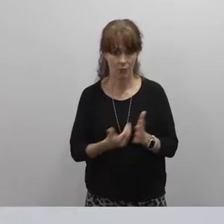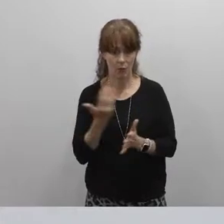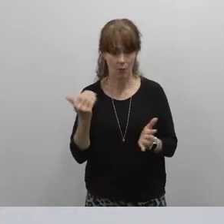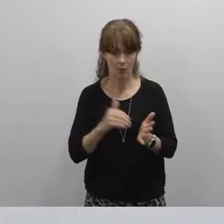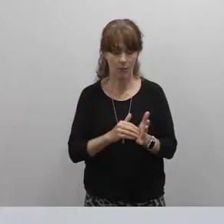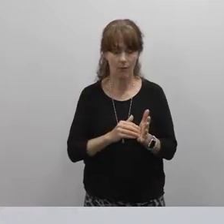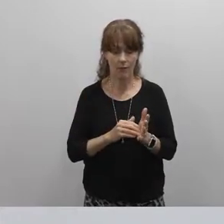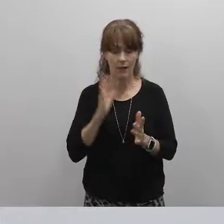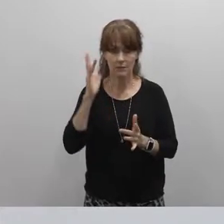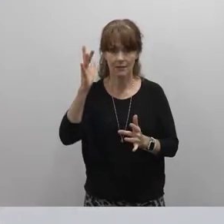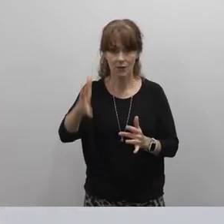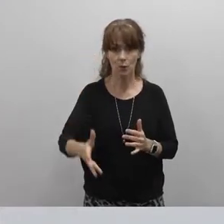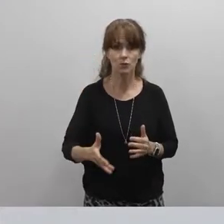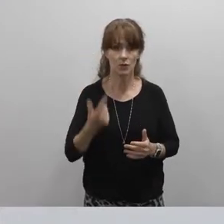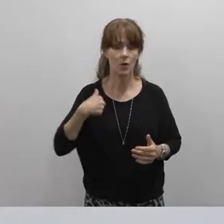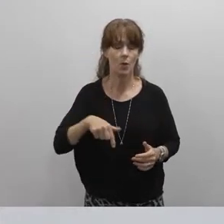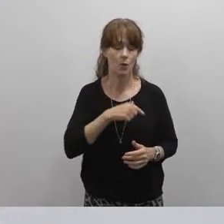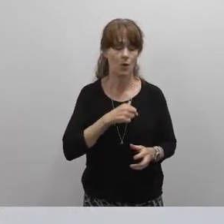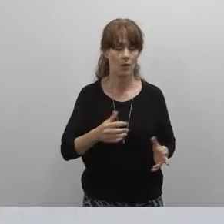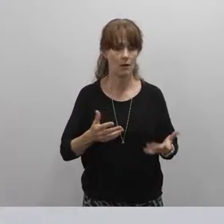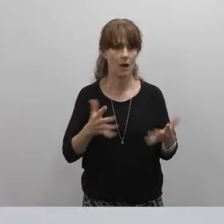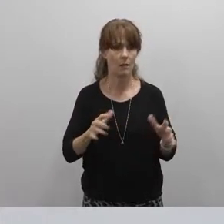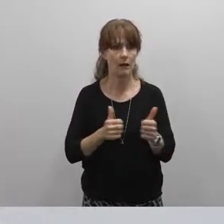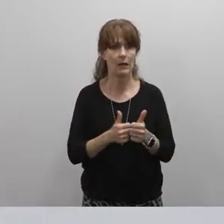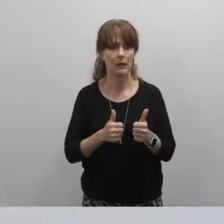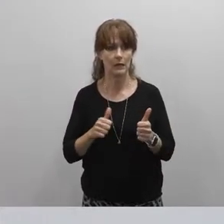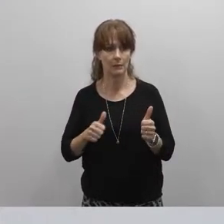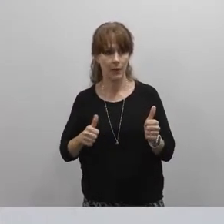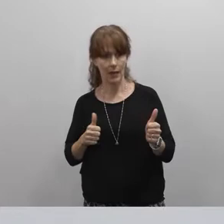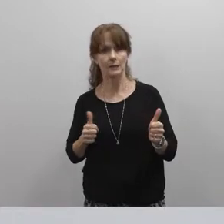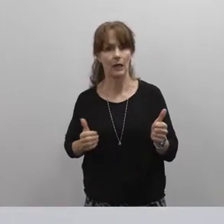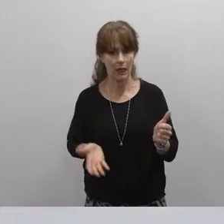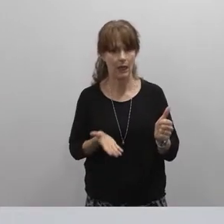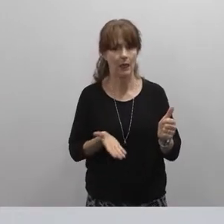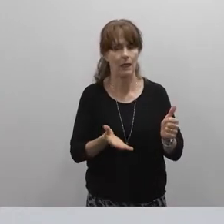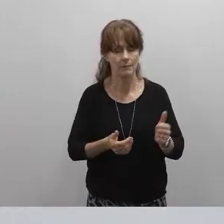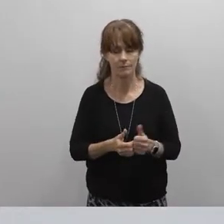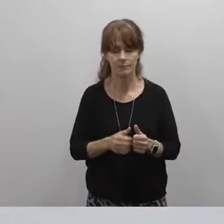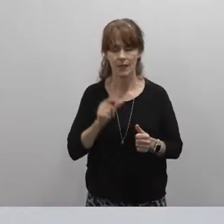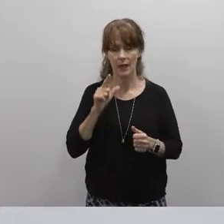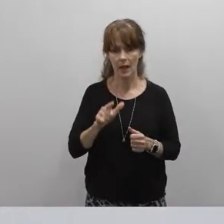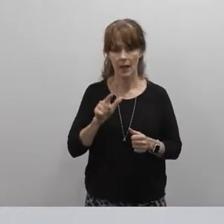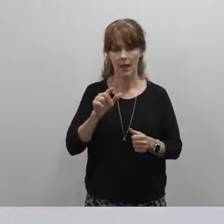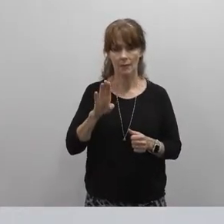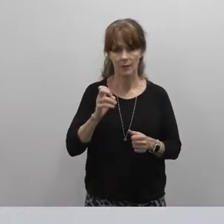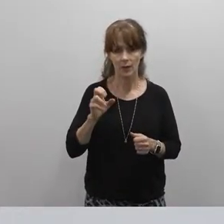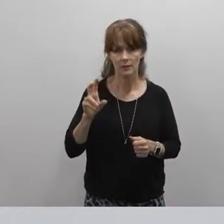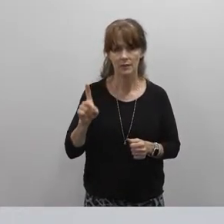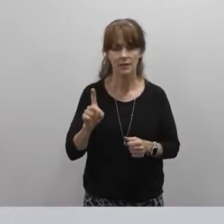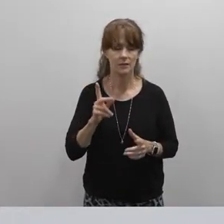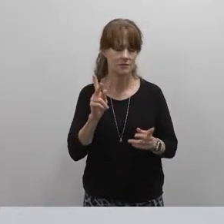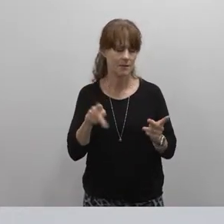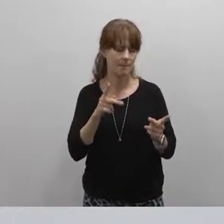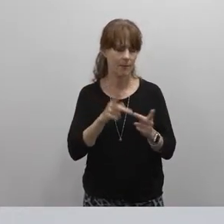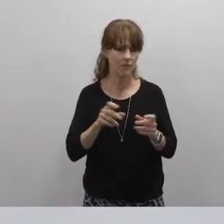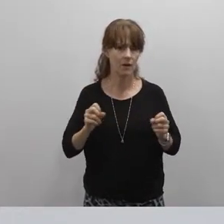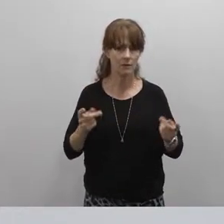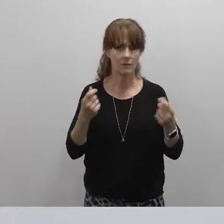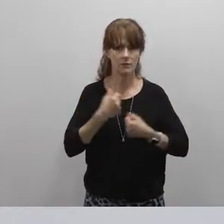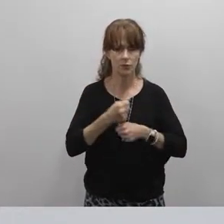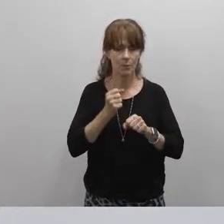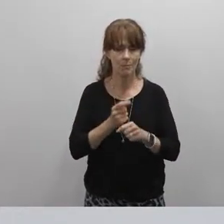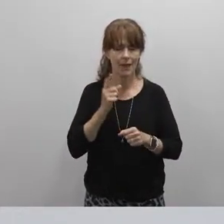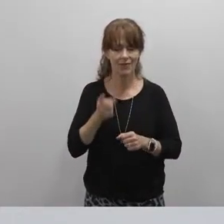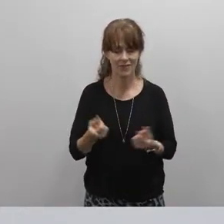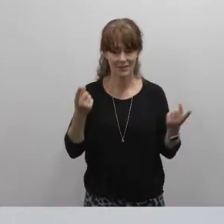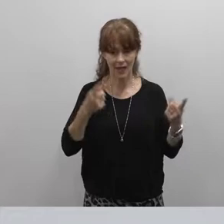the future and a future we are already behind in. Starting now will give LBUSD the perfect opportunity to make this transition happen sustainably